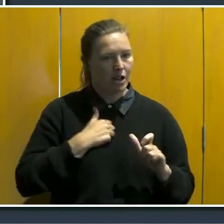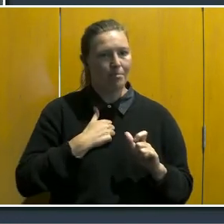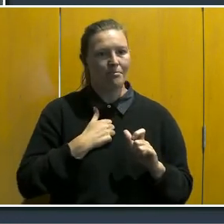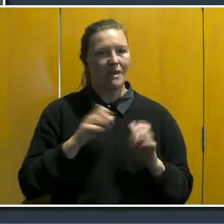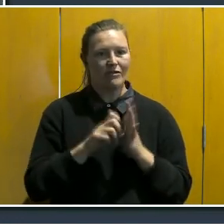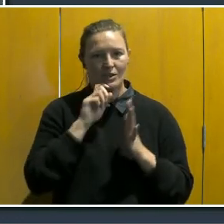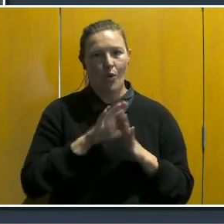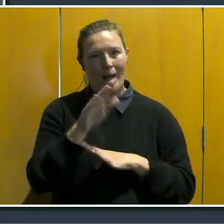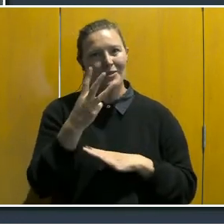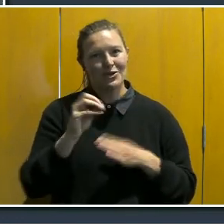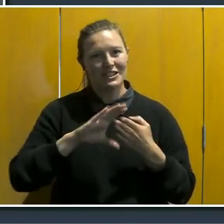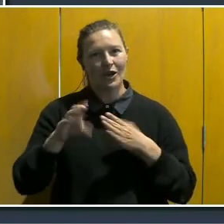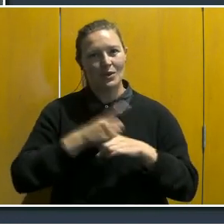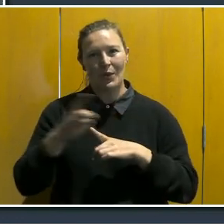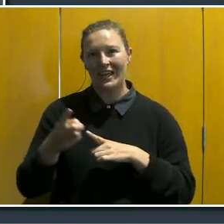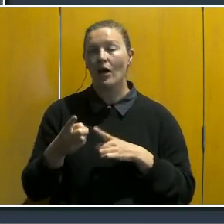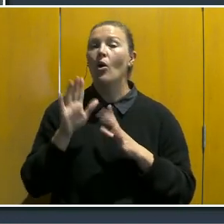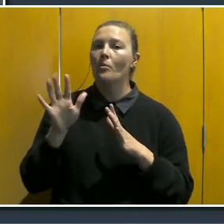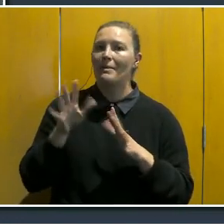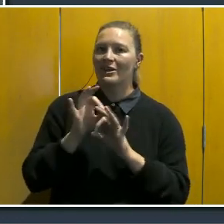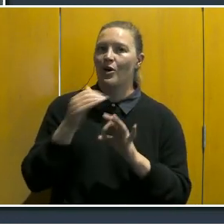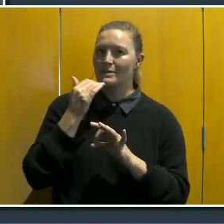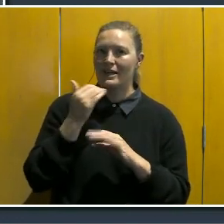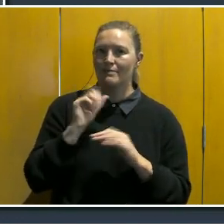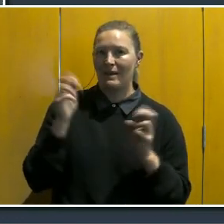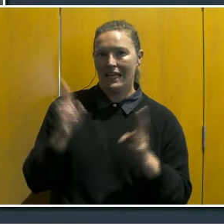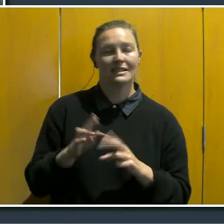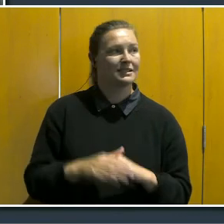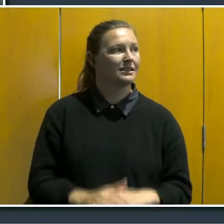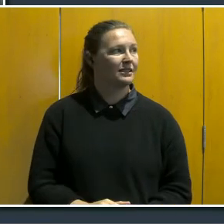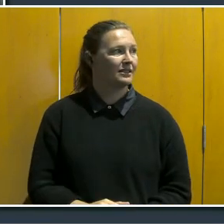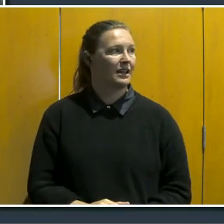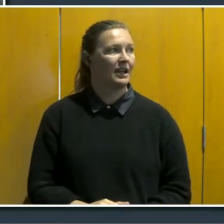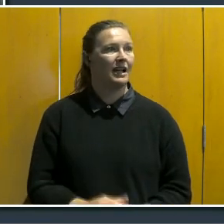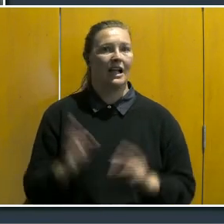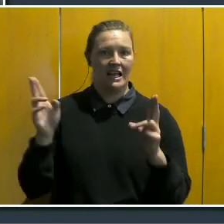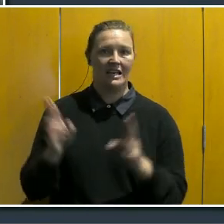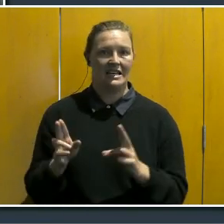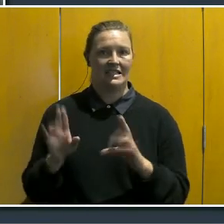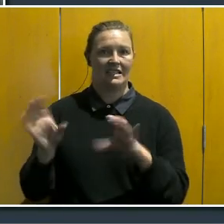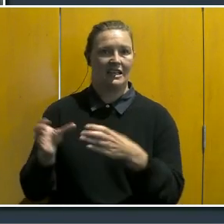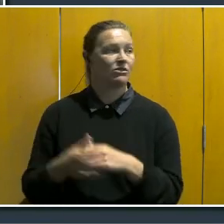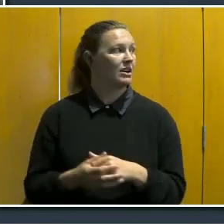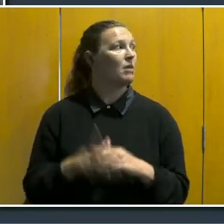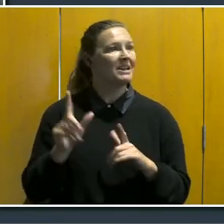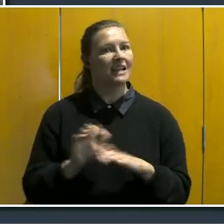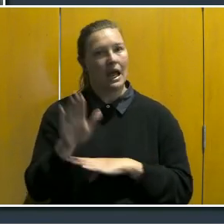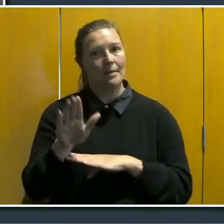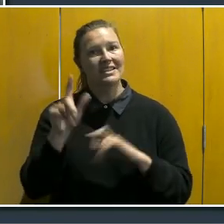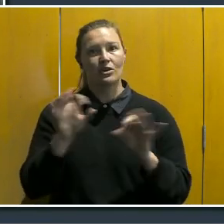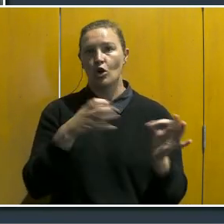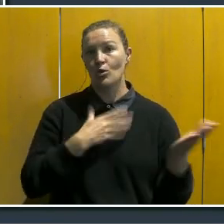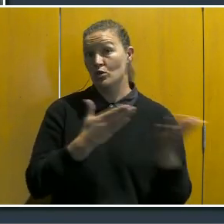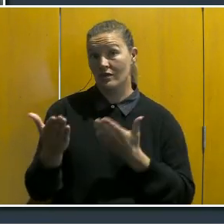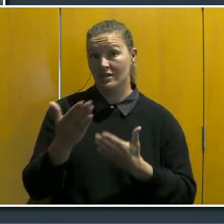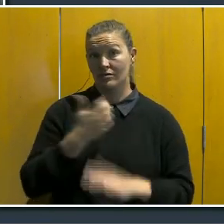$30 a week, does it? Might not be quite so much. A lower differential. But they'll still go up and we'll still get no more